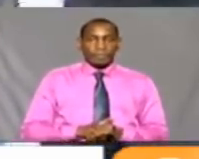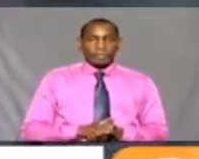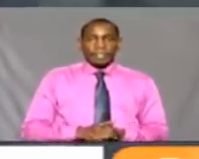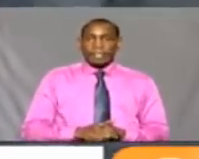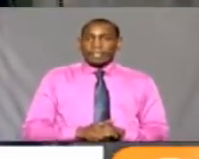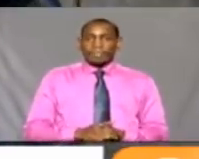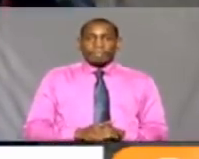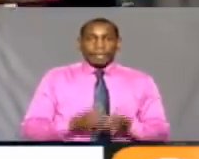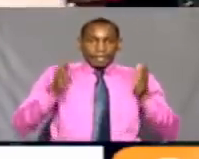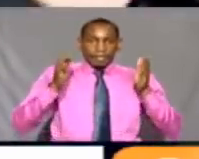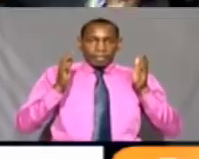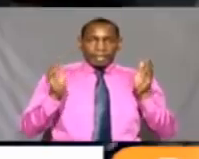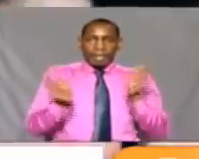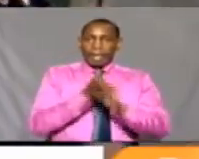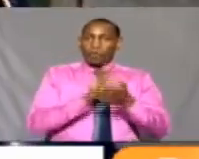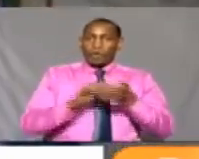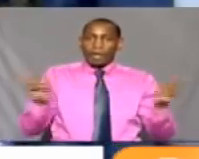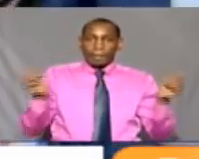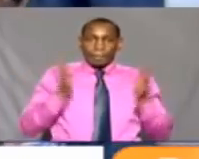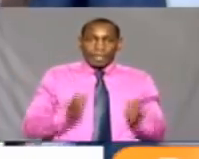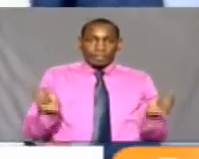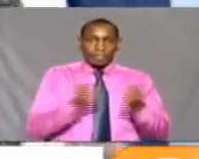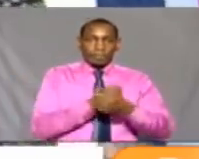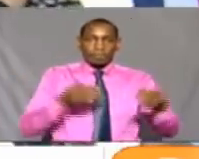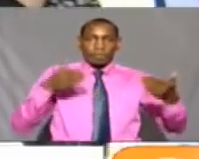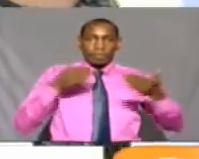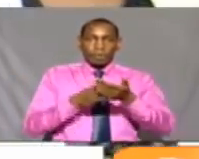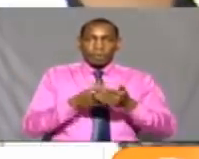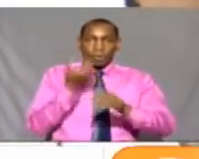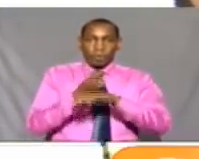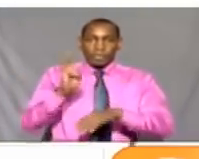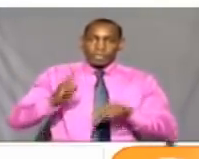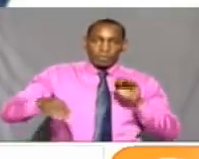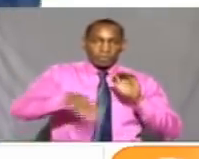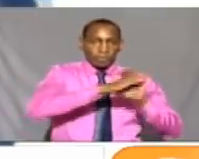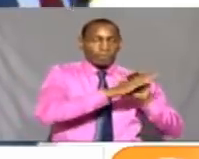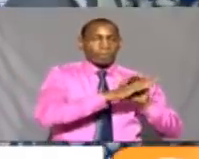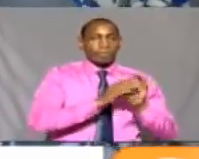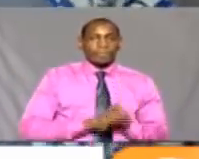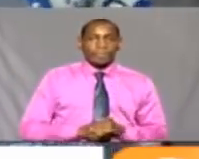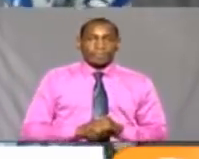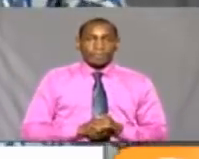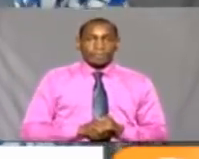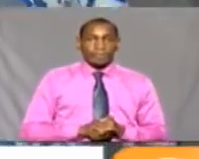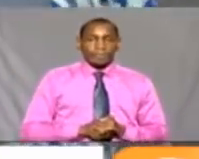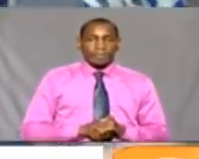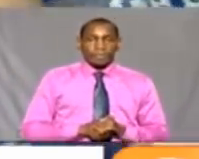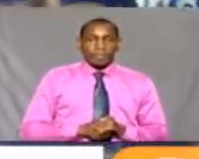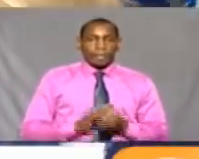Nobody could stop them from impeaching embattled Governor Ferdinand Waititu.